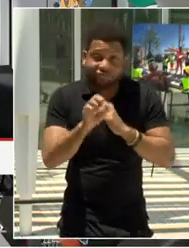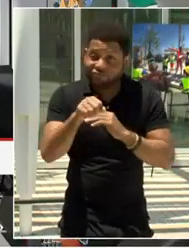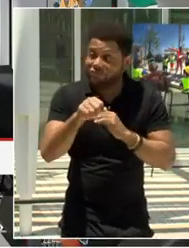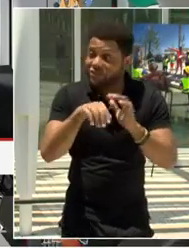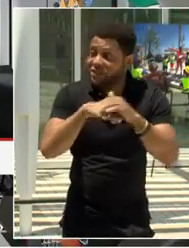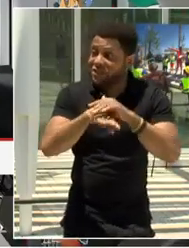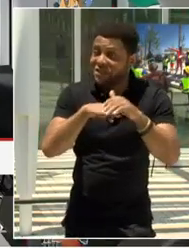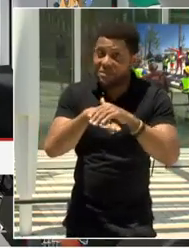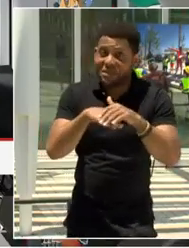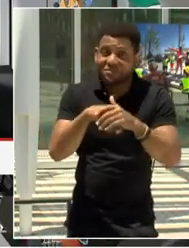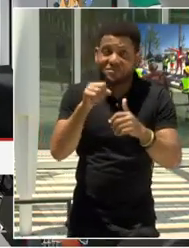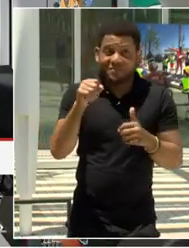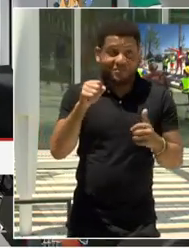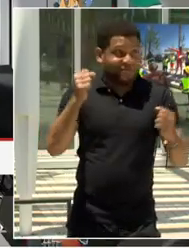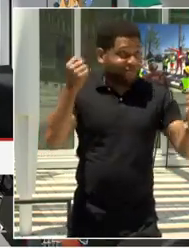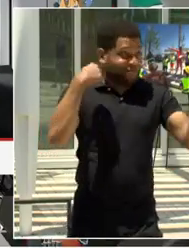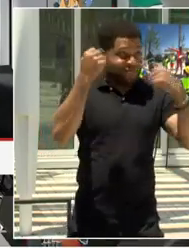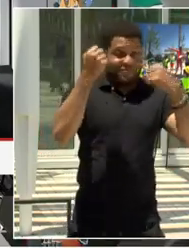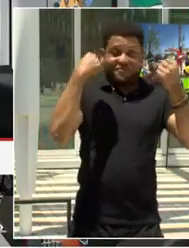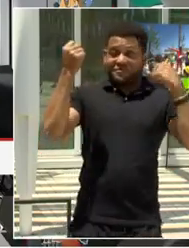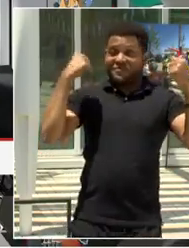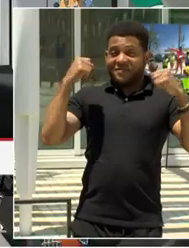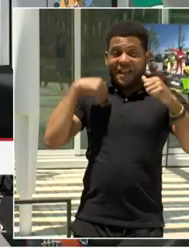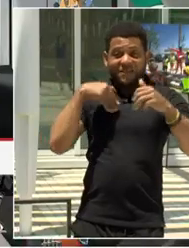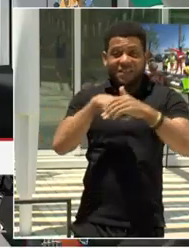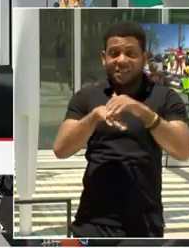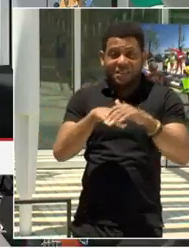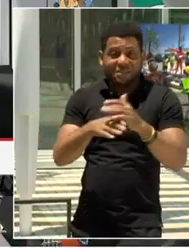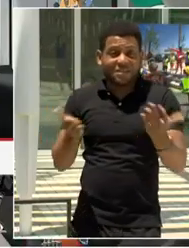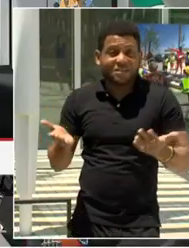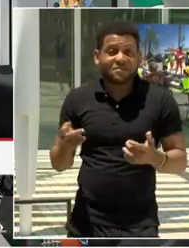Okay. Accessibility. History.